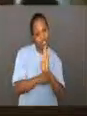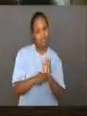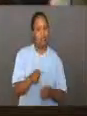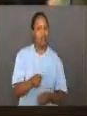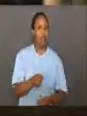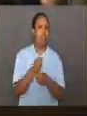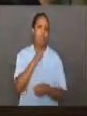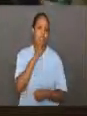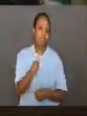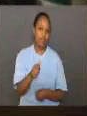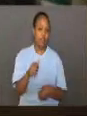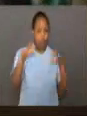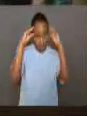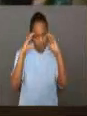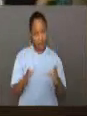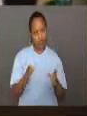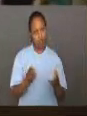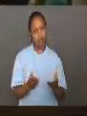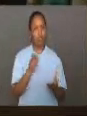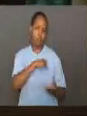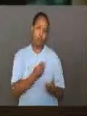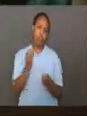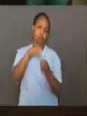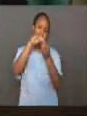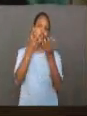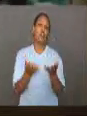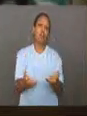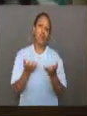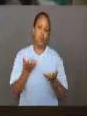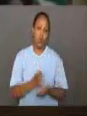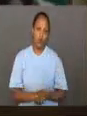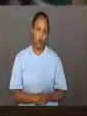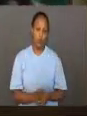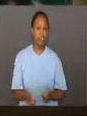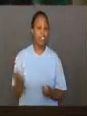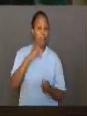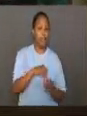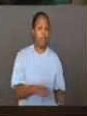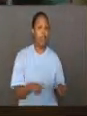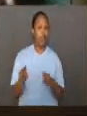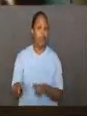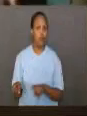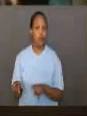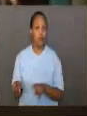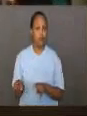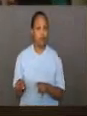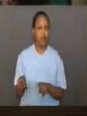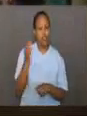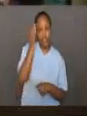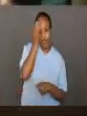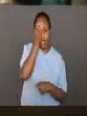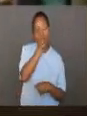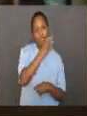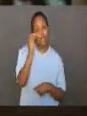reform plans. Teachers demanded higher pay. In addition,